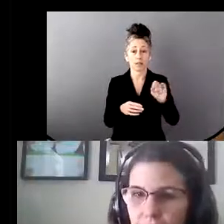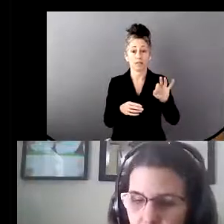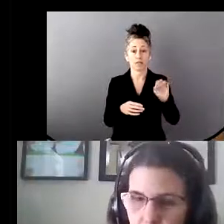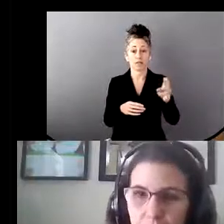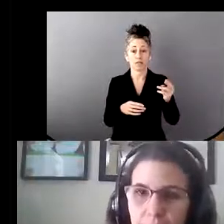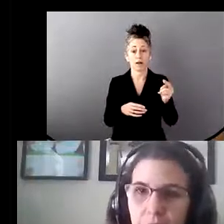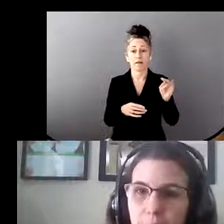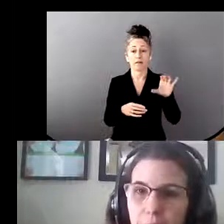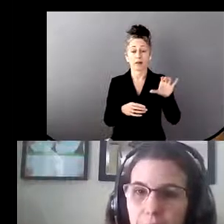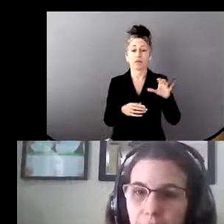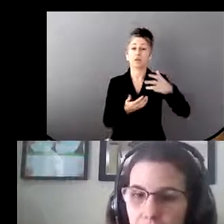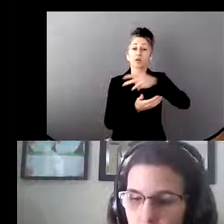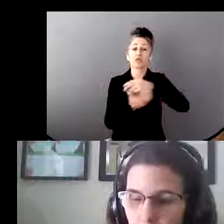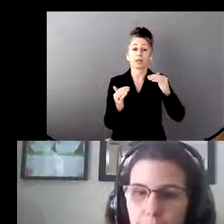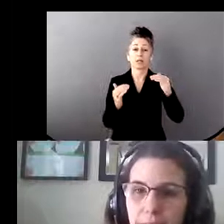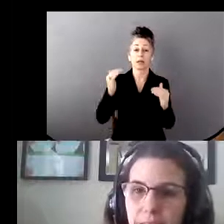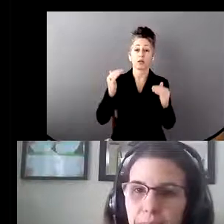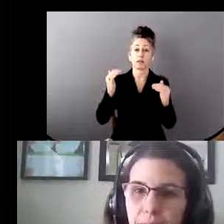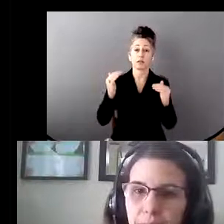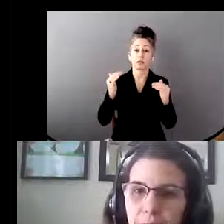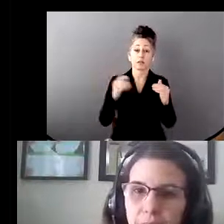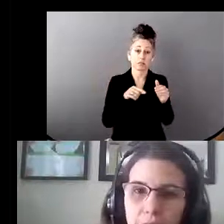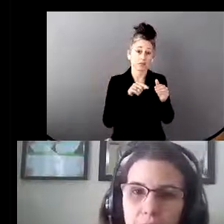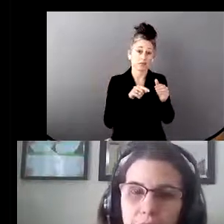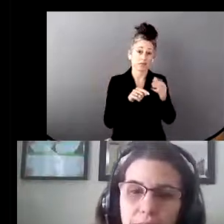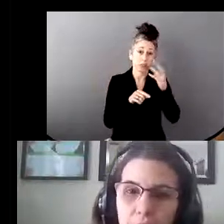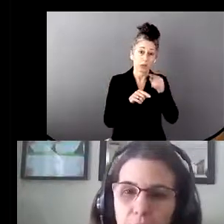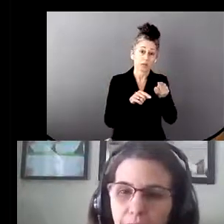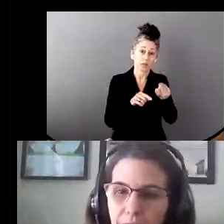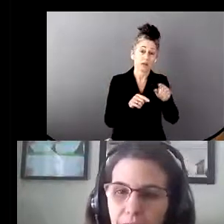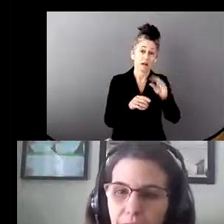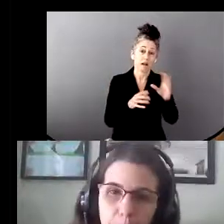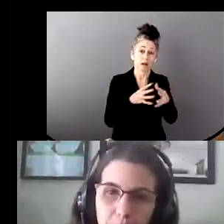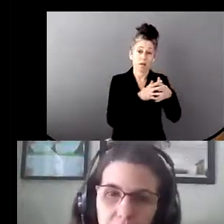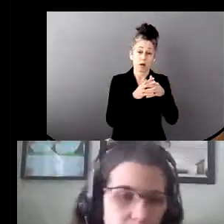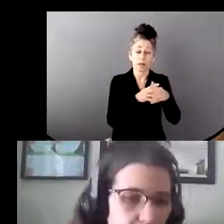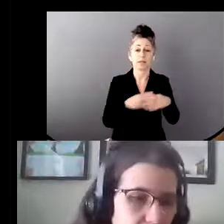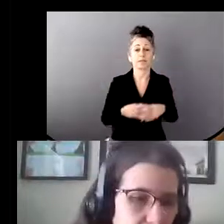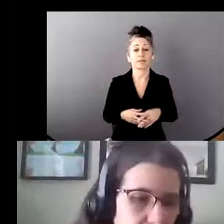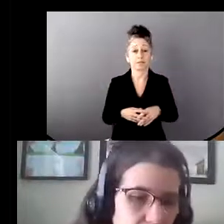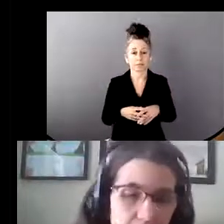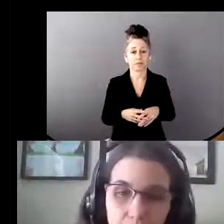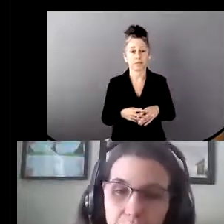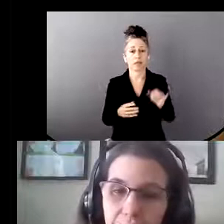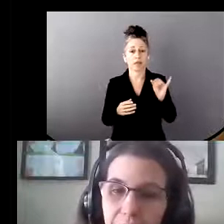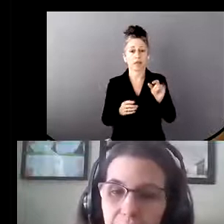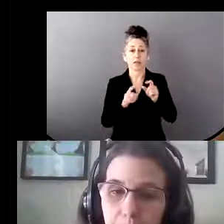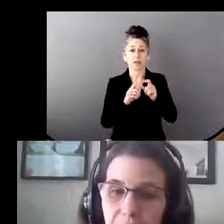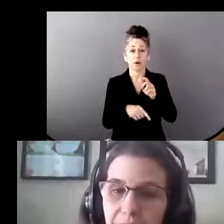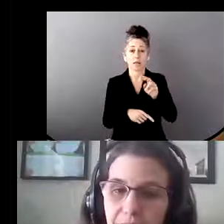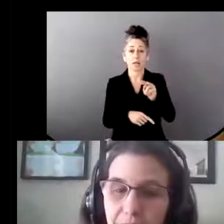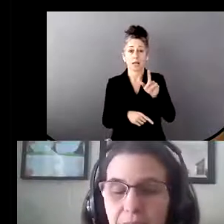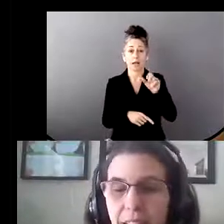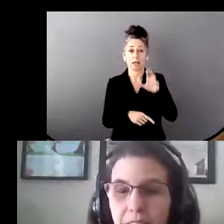Inequities Experienced by African Americans. The infographic is a product of the NIDILRR-funded